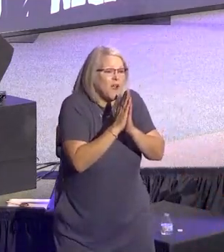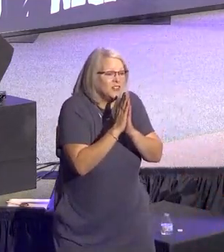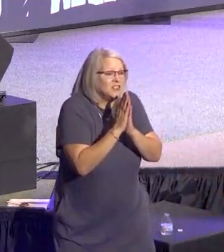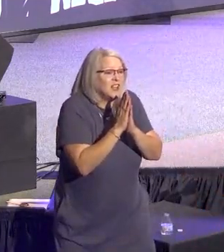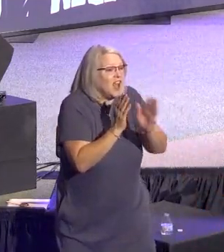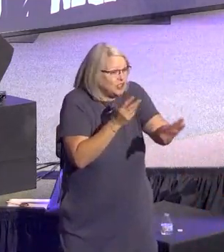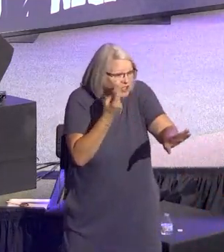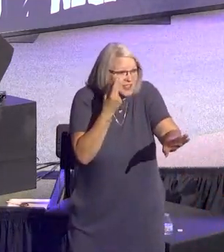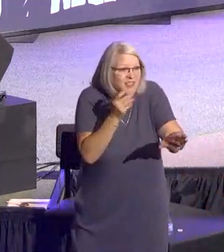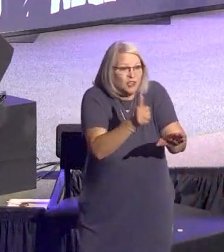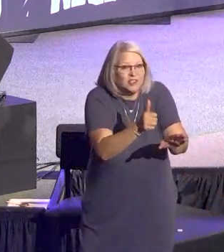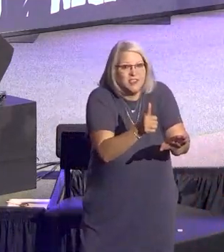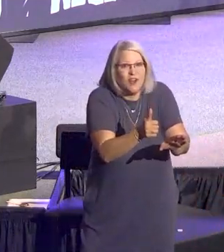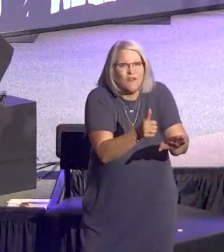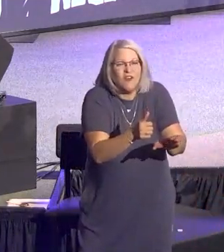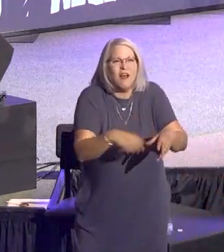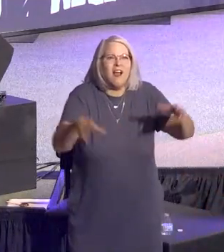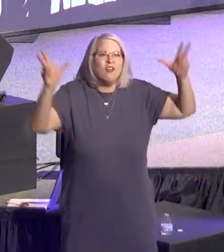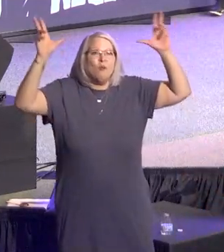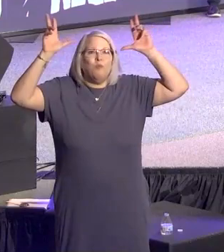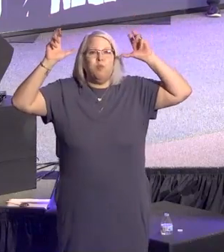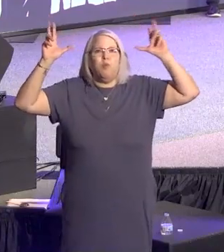yourself under the heading